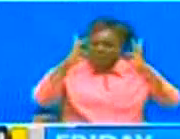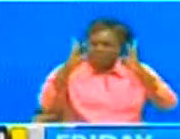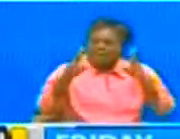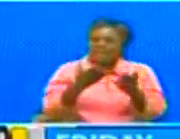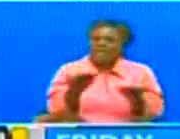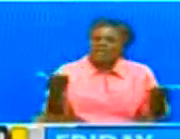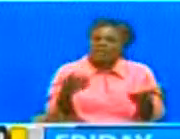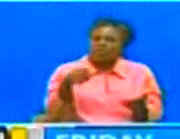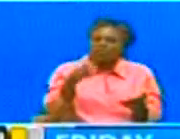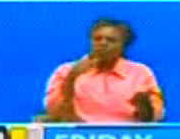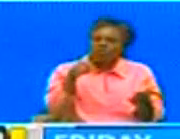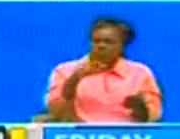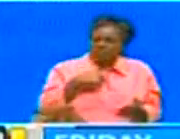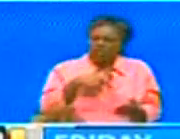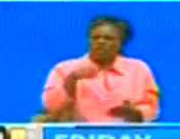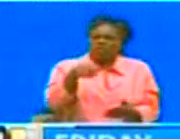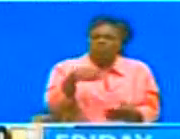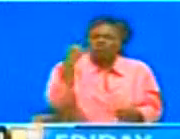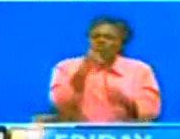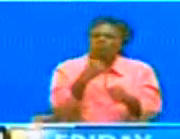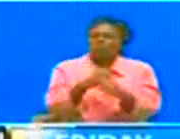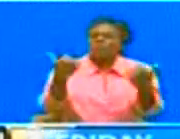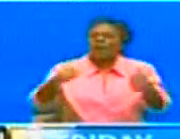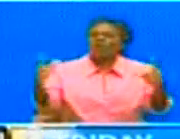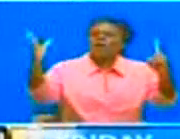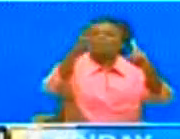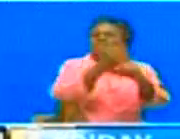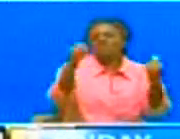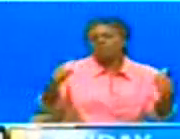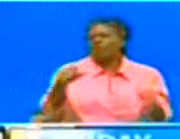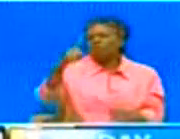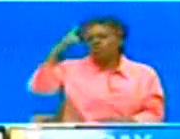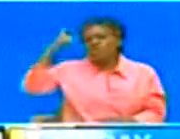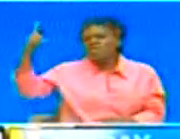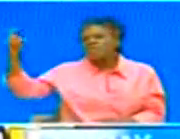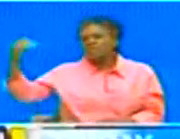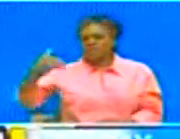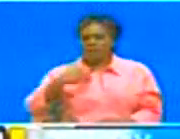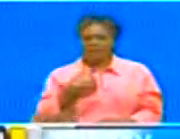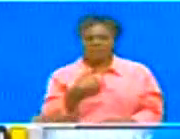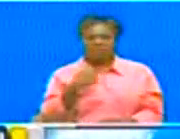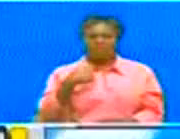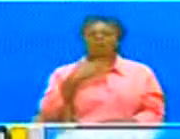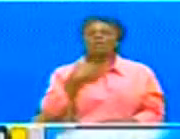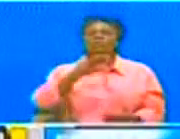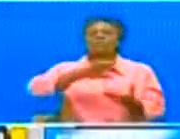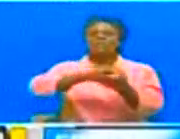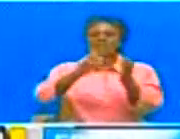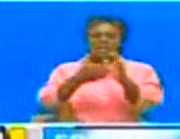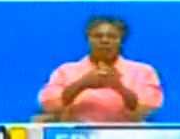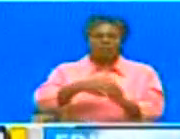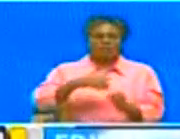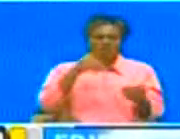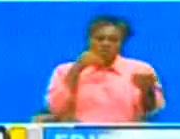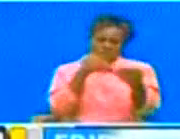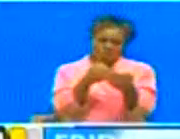anything that up until now you feel that you still need to achieve? Do you have dreams like I would have of, you know, becoming, you know, something close